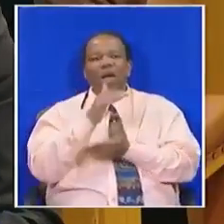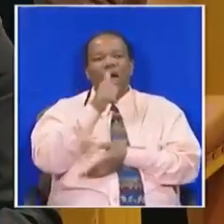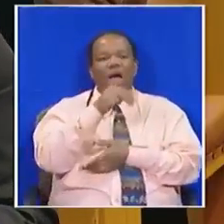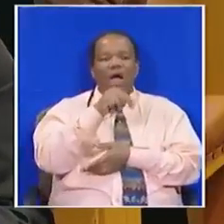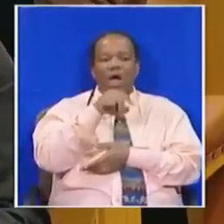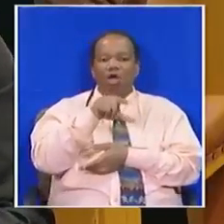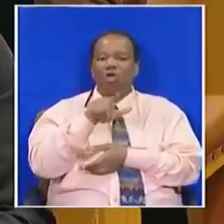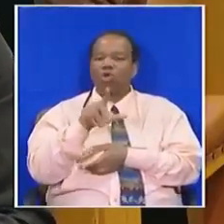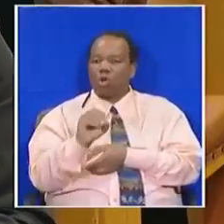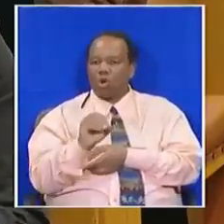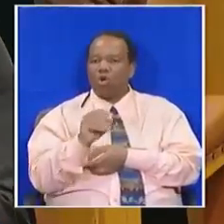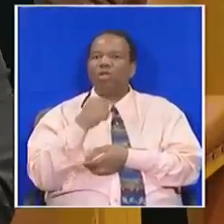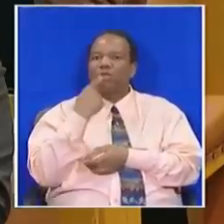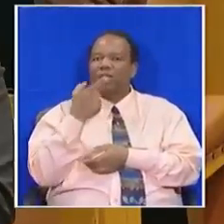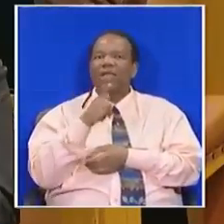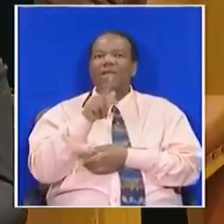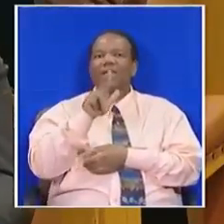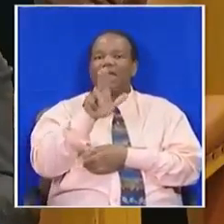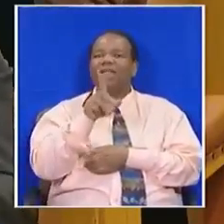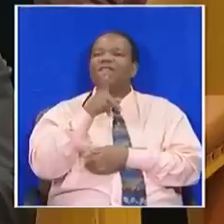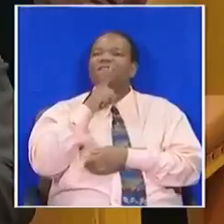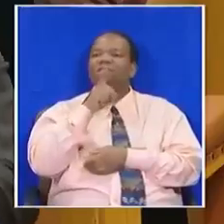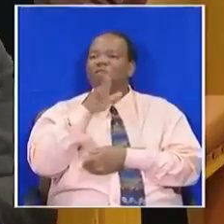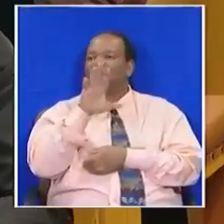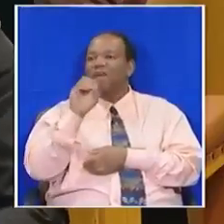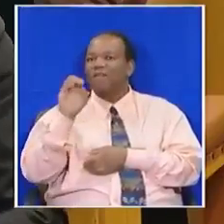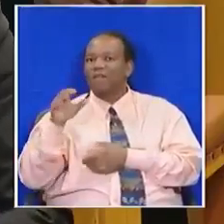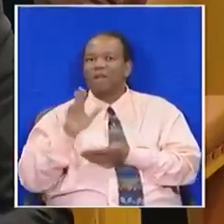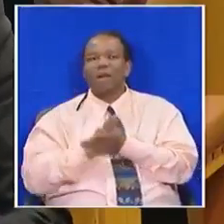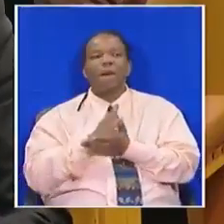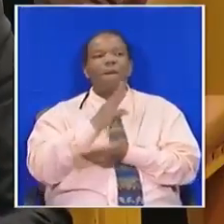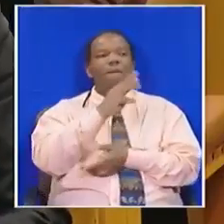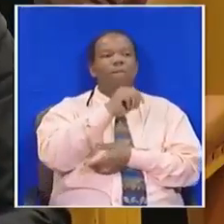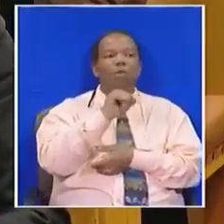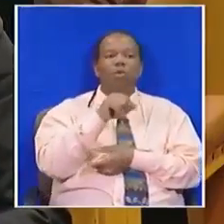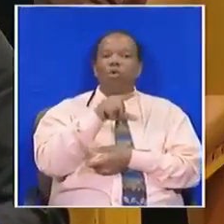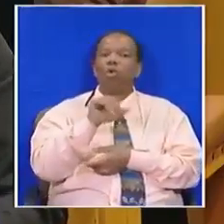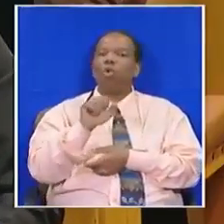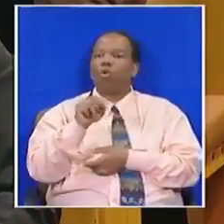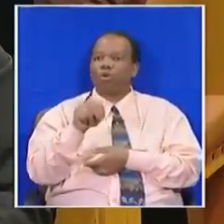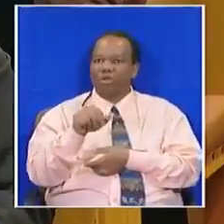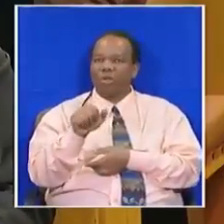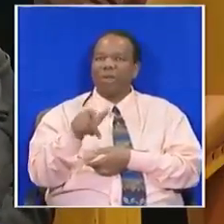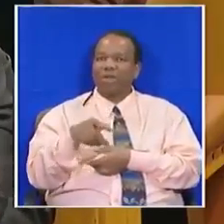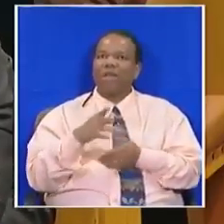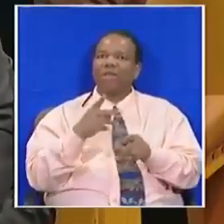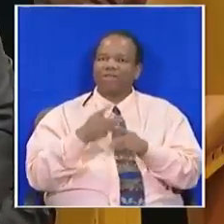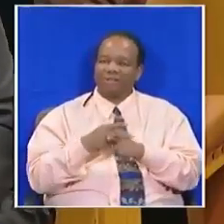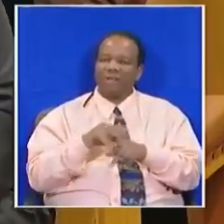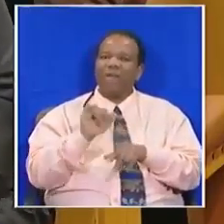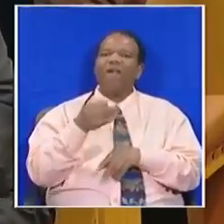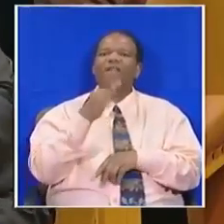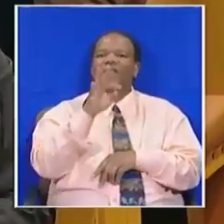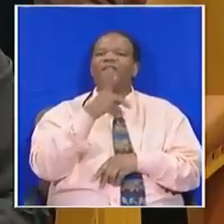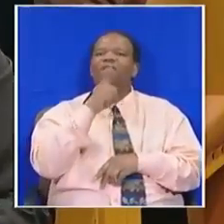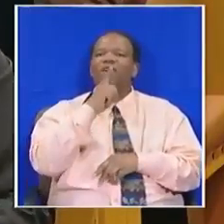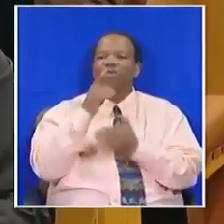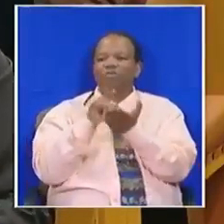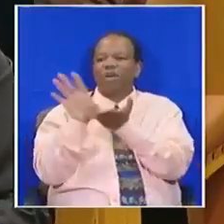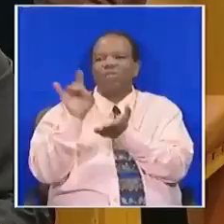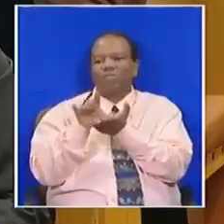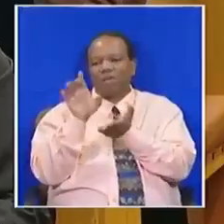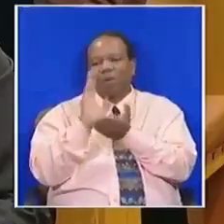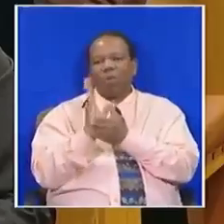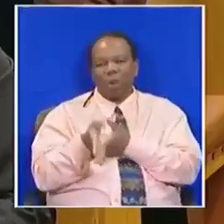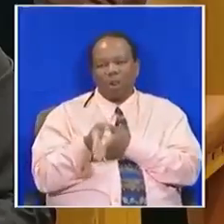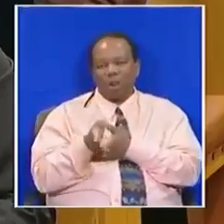to 8,500 jobs. And Bukoni Platinum have already said they are going to cut 3,000 jobs, primarily